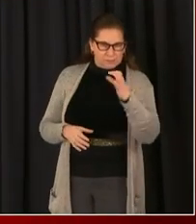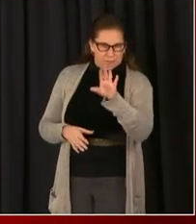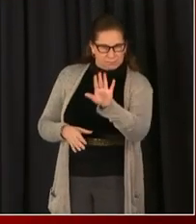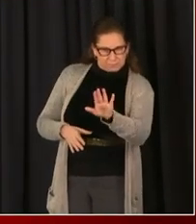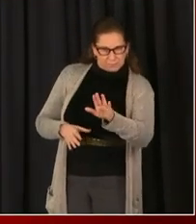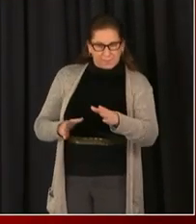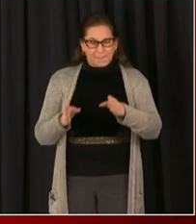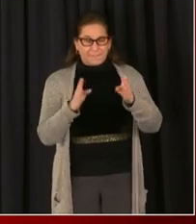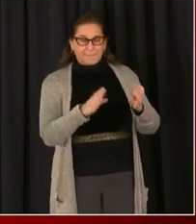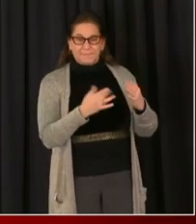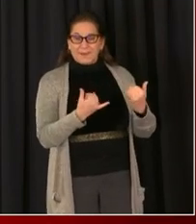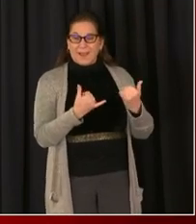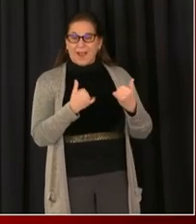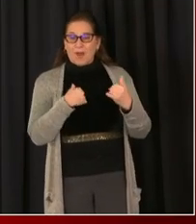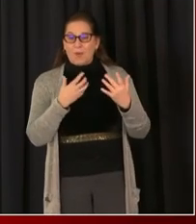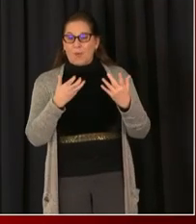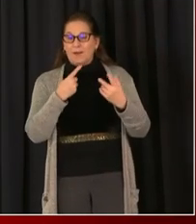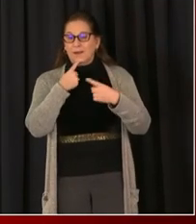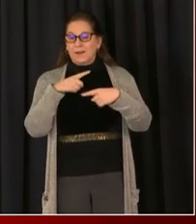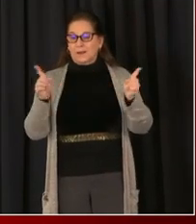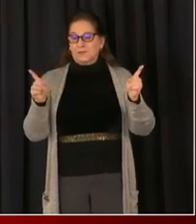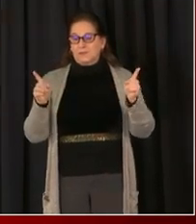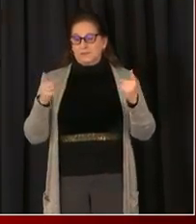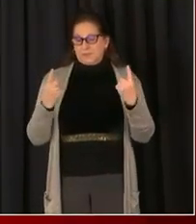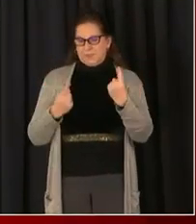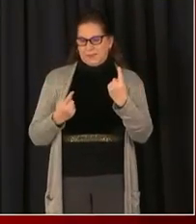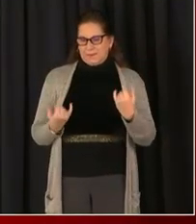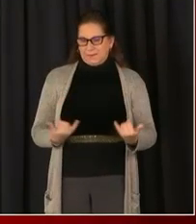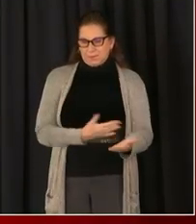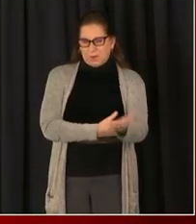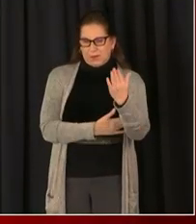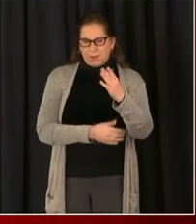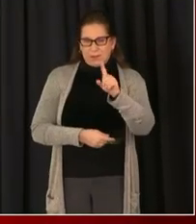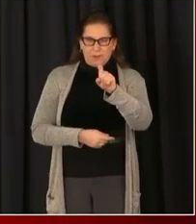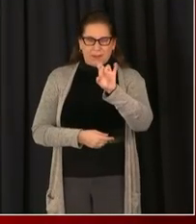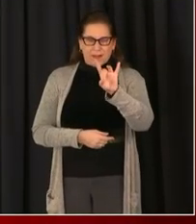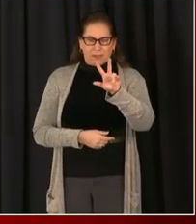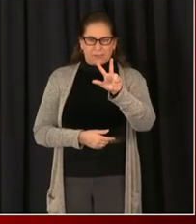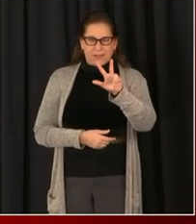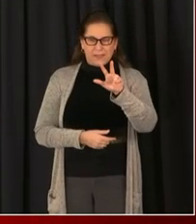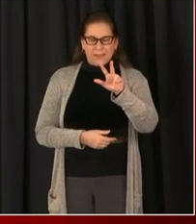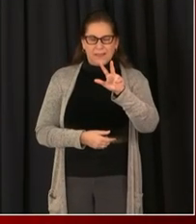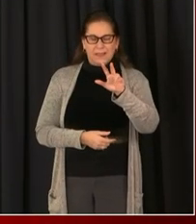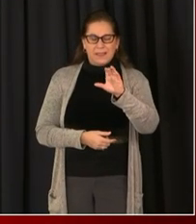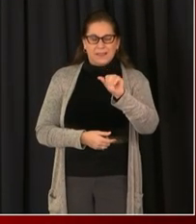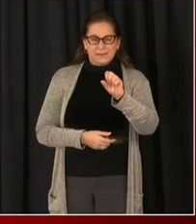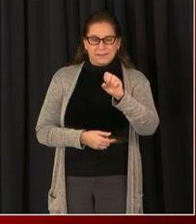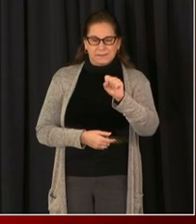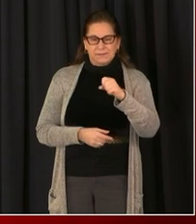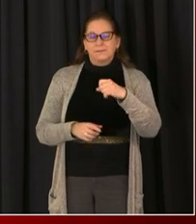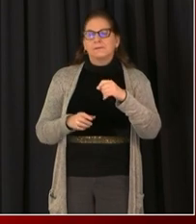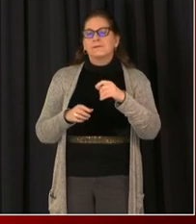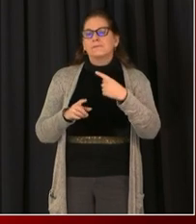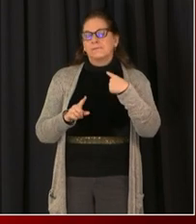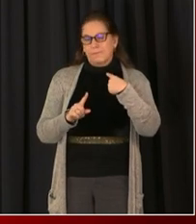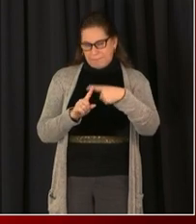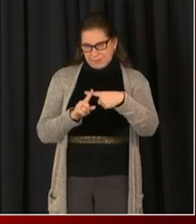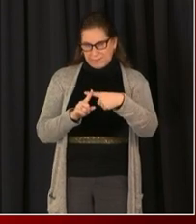announced 183 new cases of COVID, and sadly, four